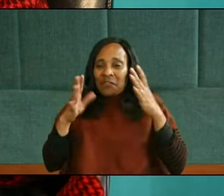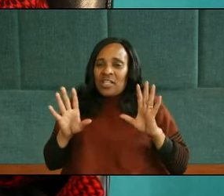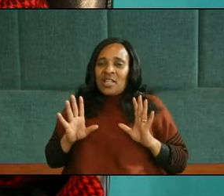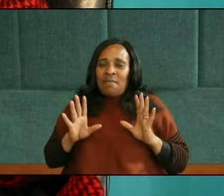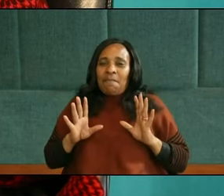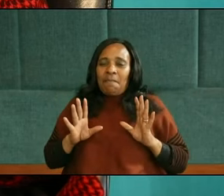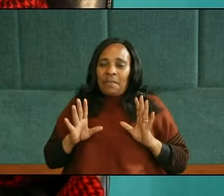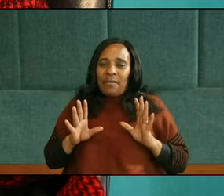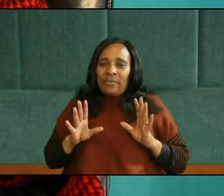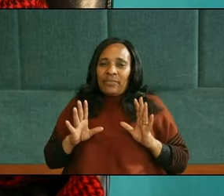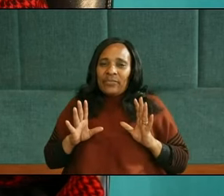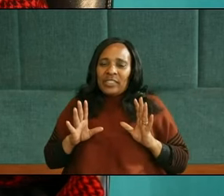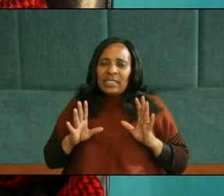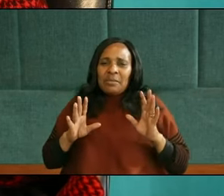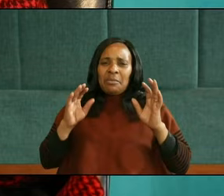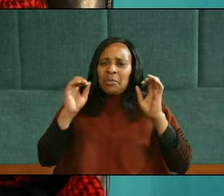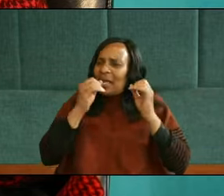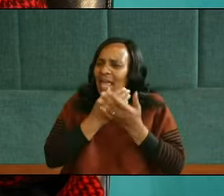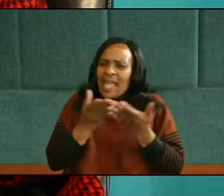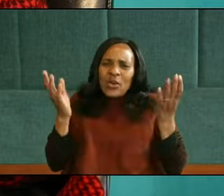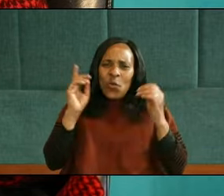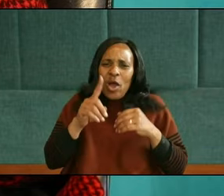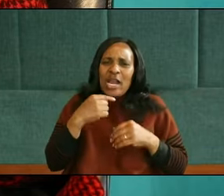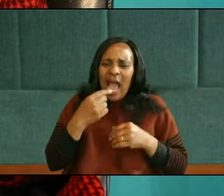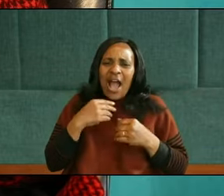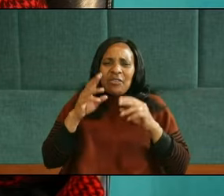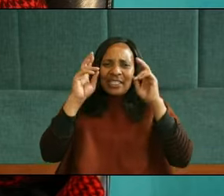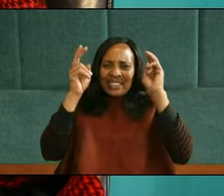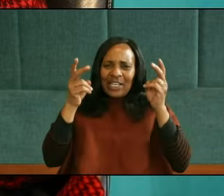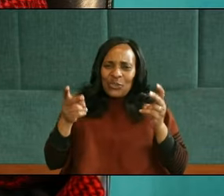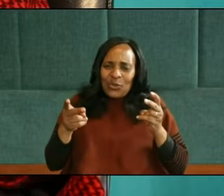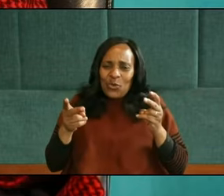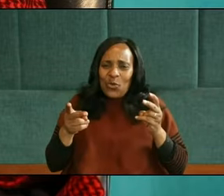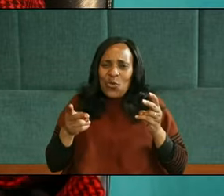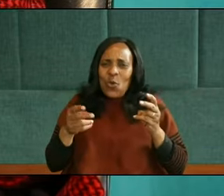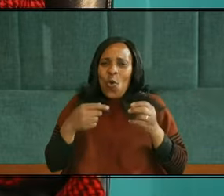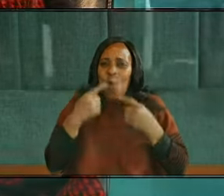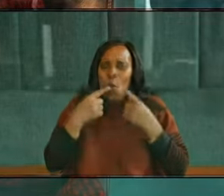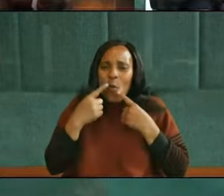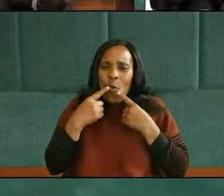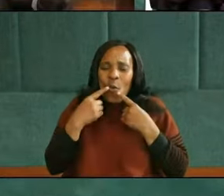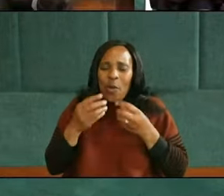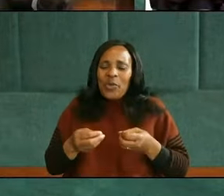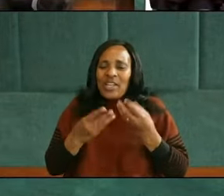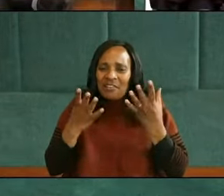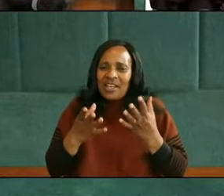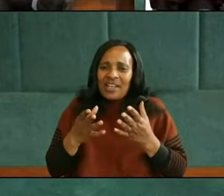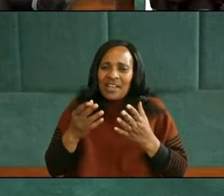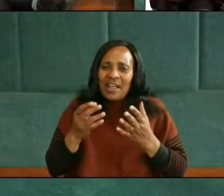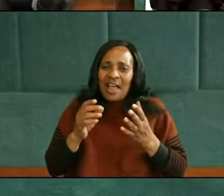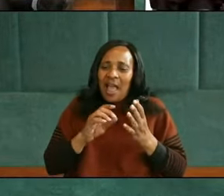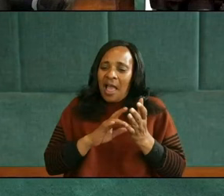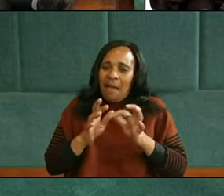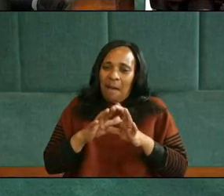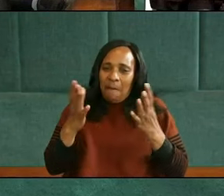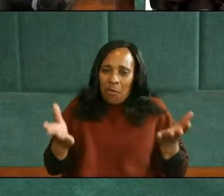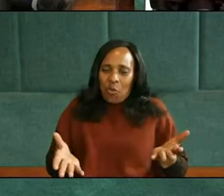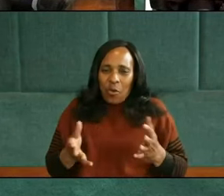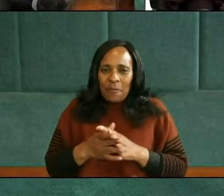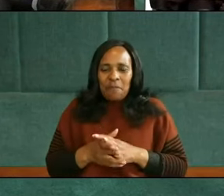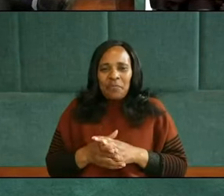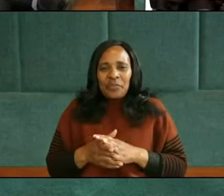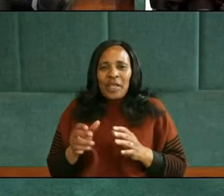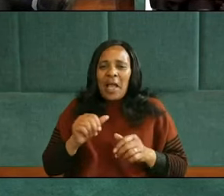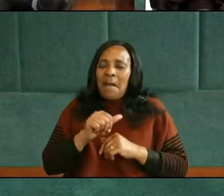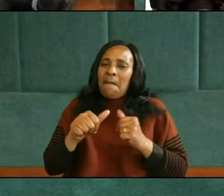that. So does any one of you maybe have any title that you may have given a book written about Jesus? About